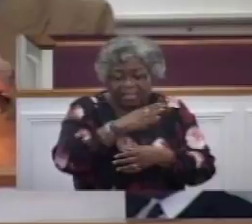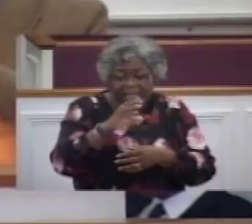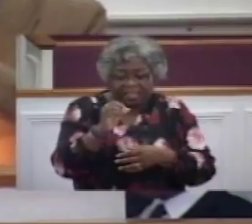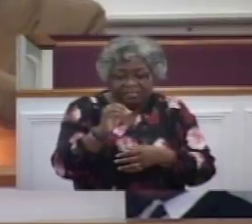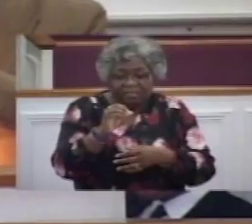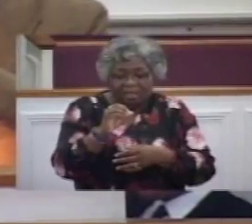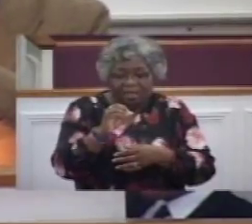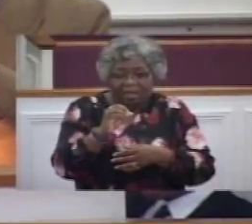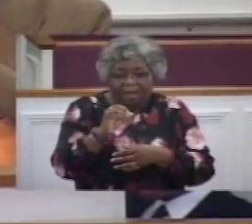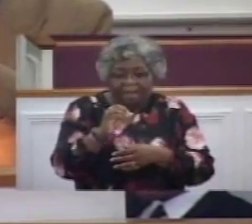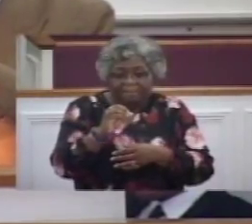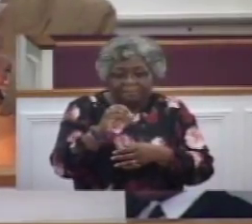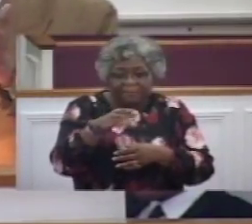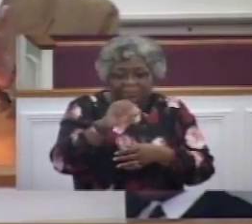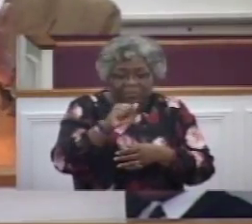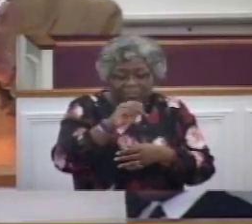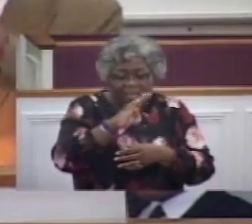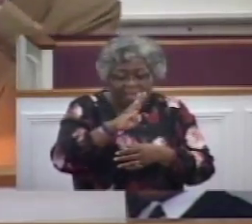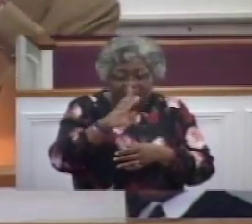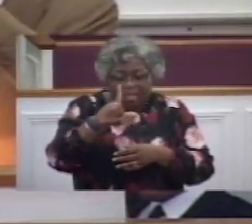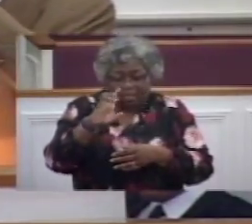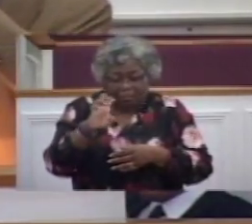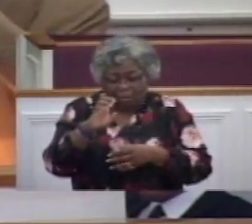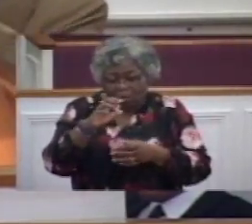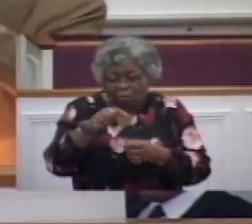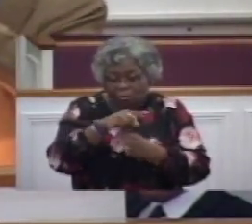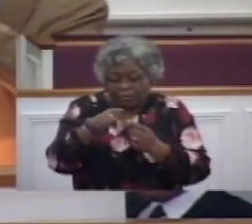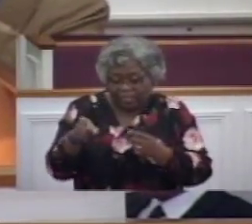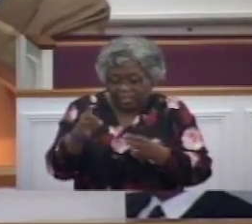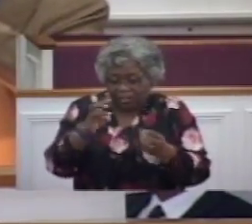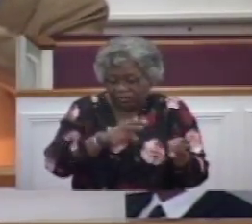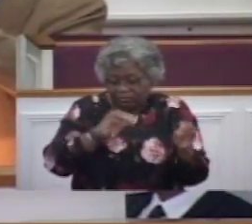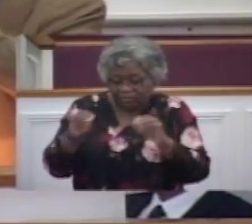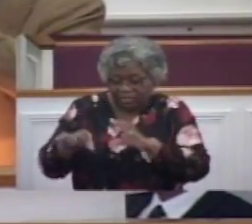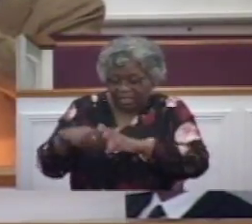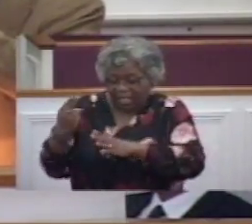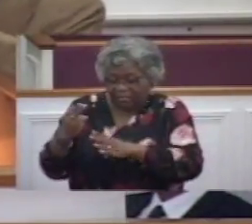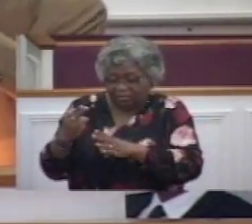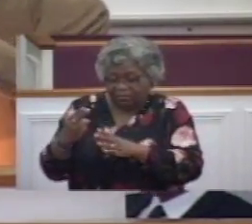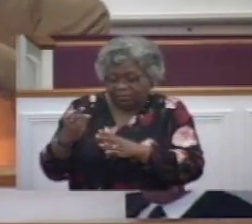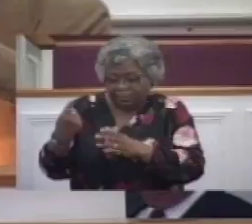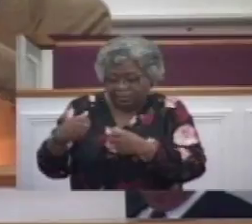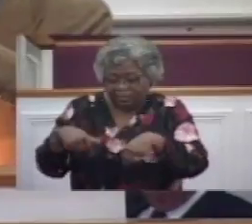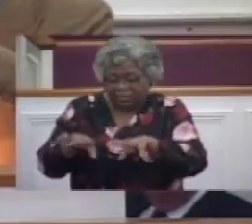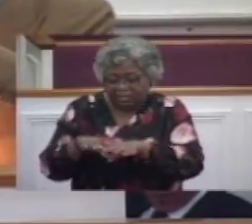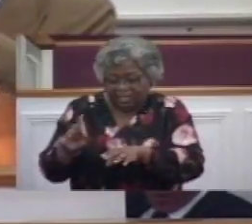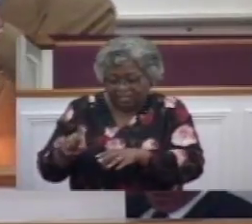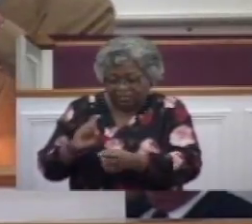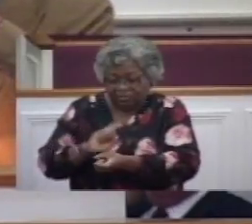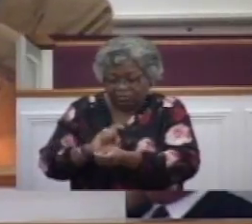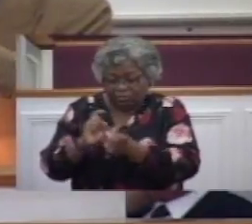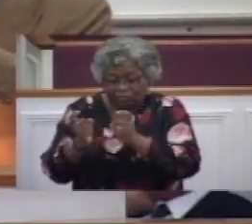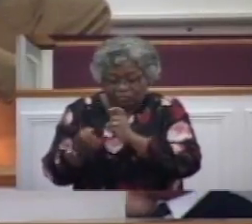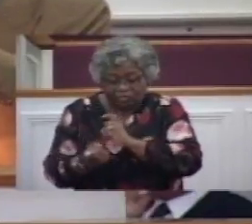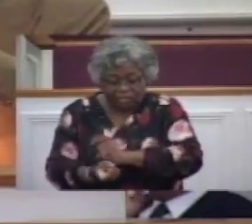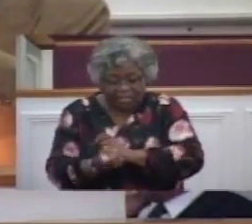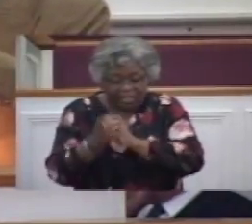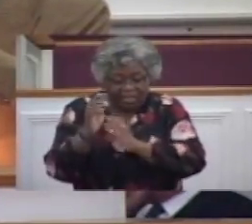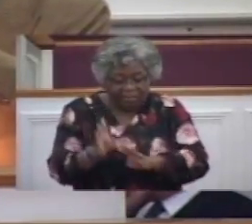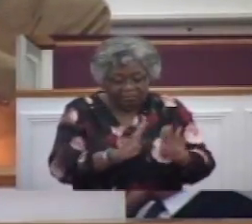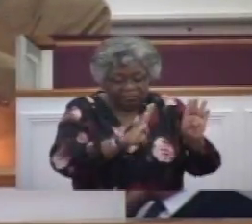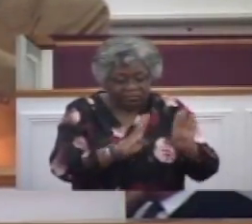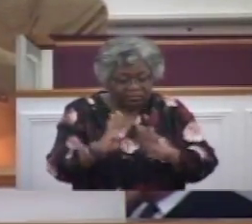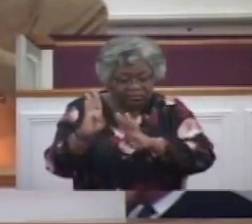was kicked out of the garden, God had to change his dealings with man. And when he changed